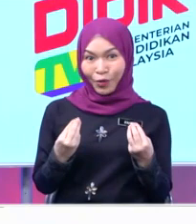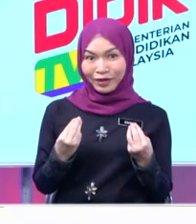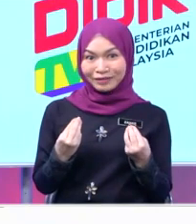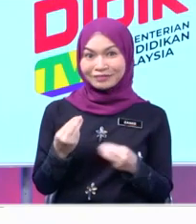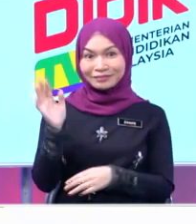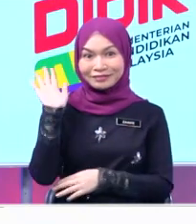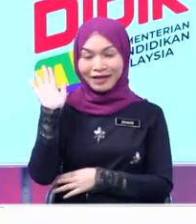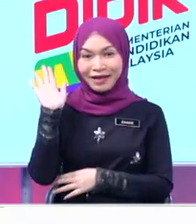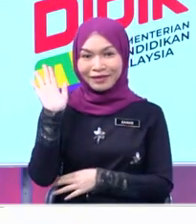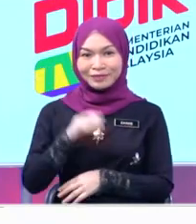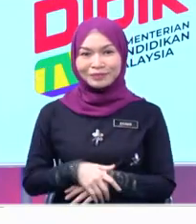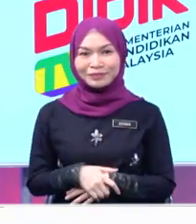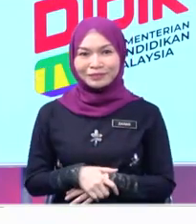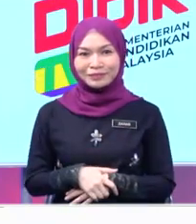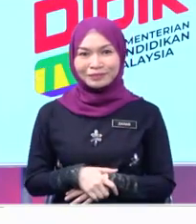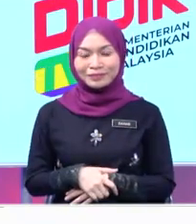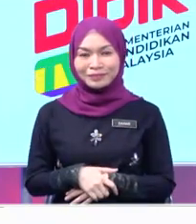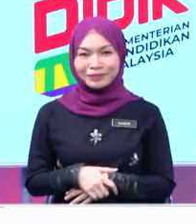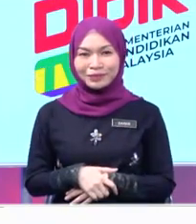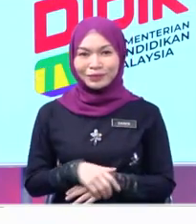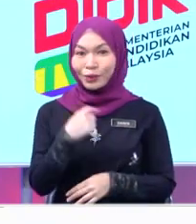hands to answer this question.